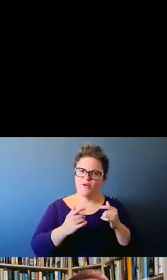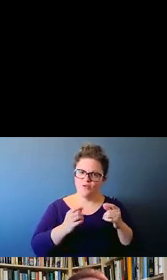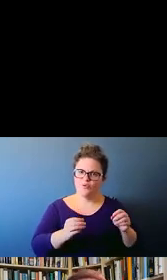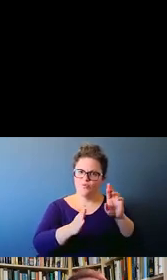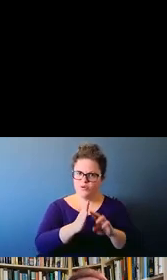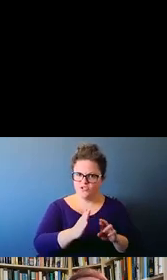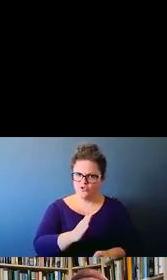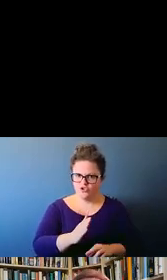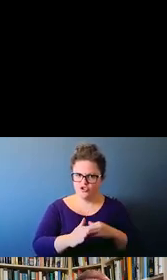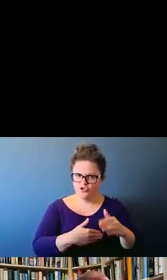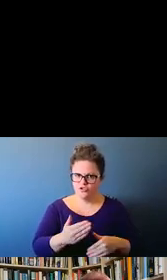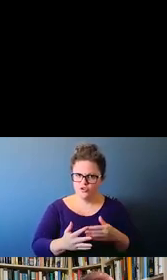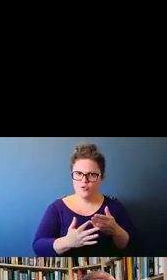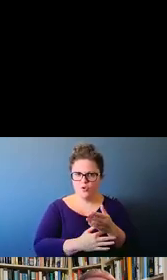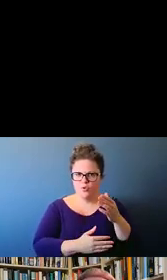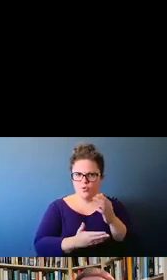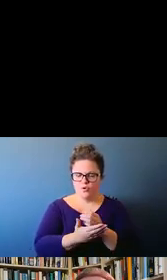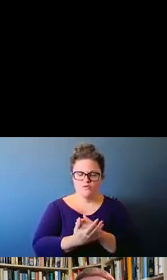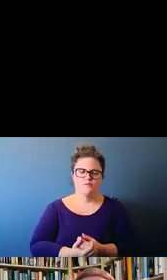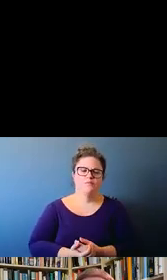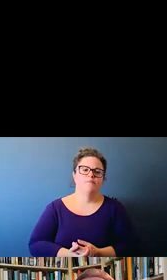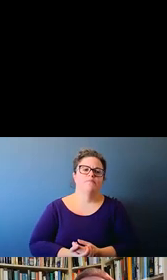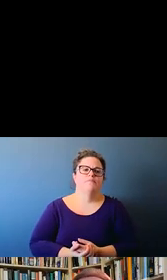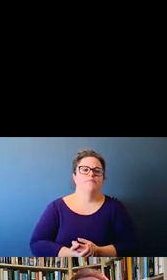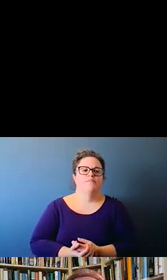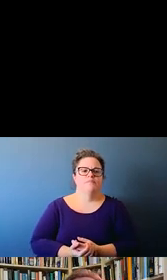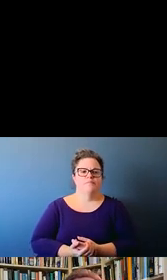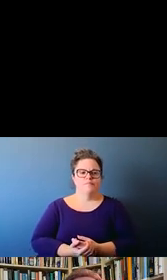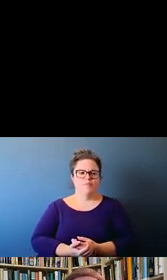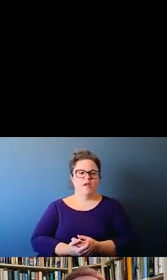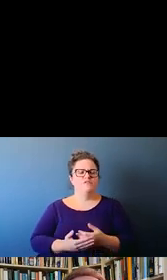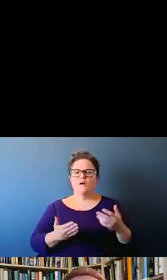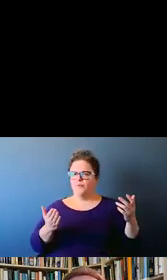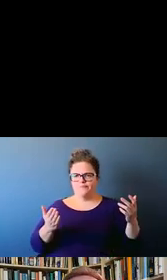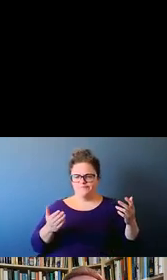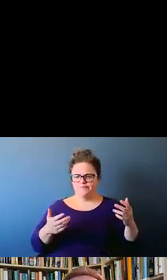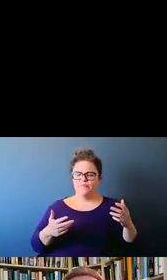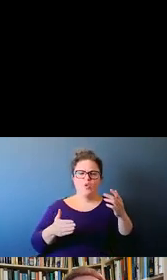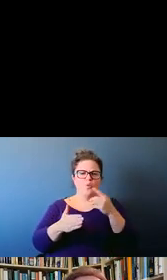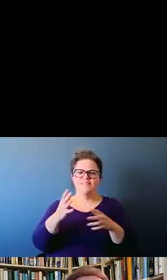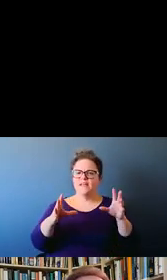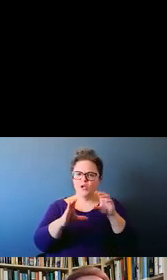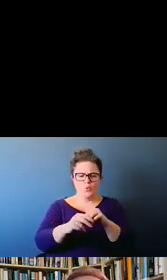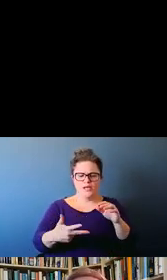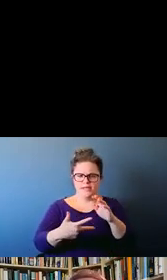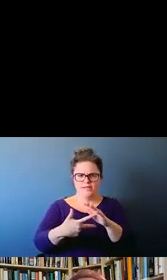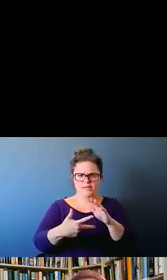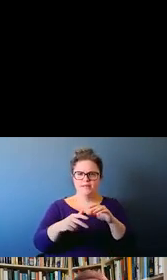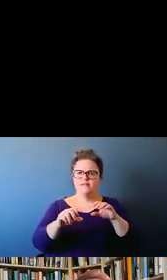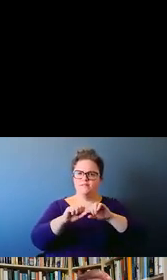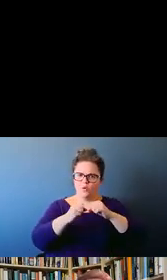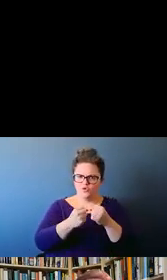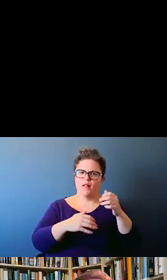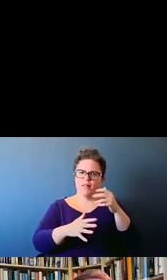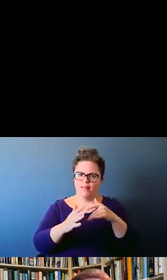we teach you through the courses. So let's look at the areas of study that make up the social sciences. On the next slide, we've